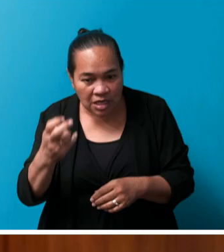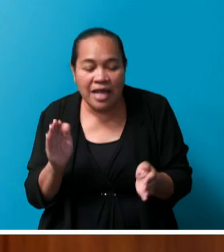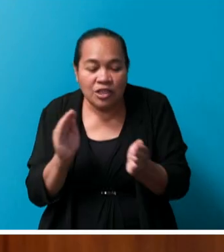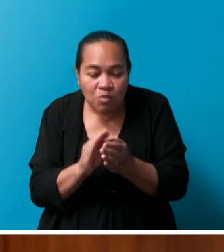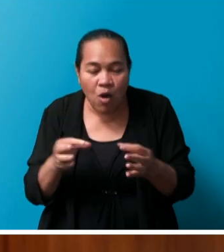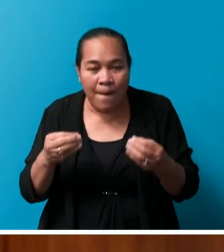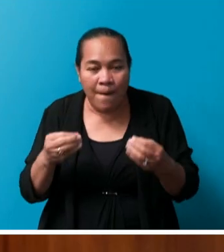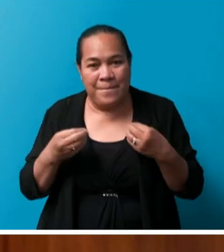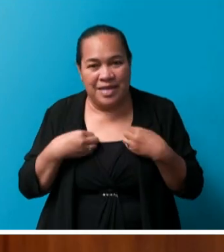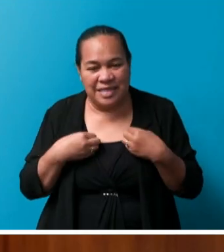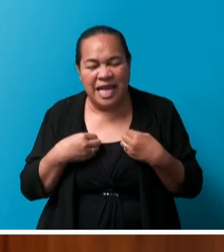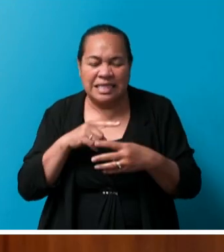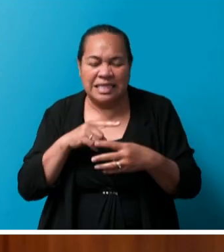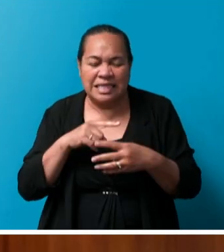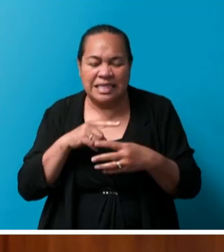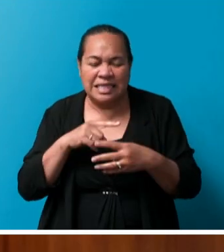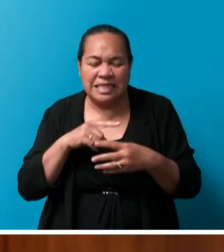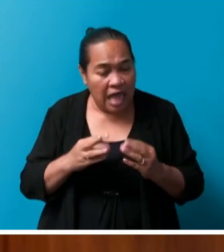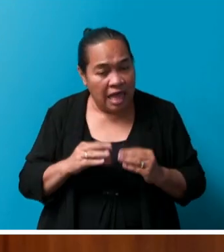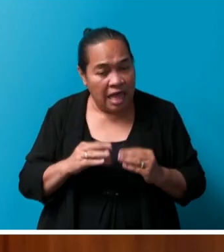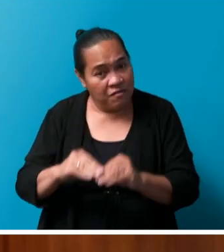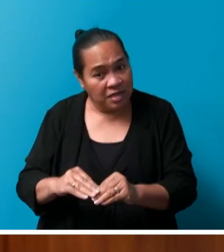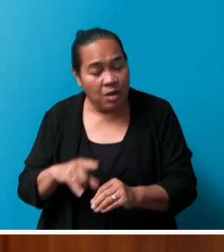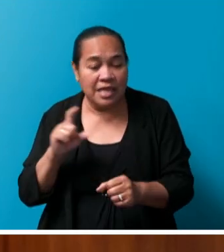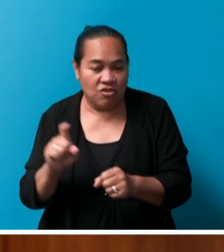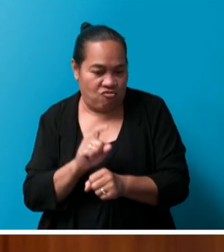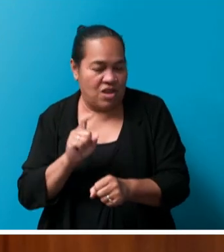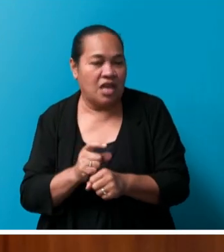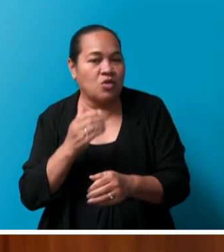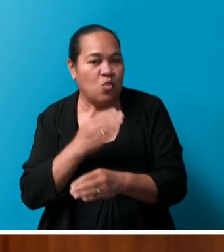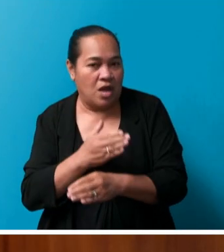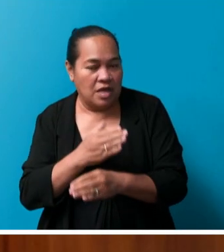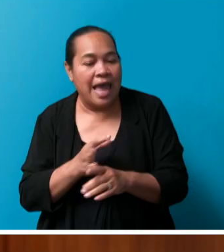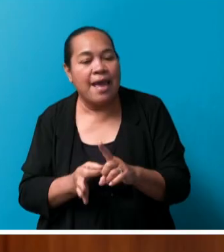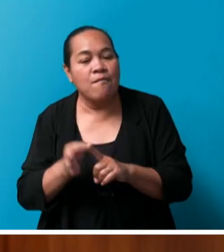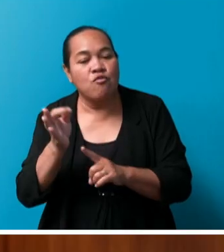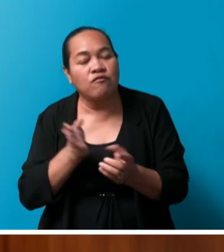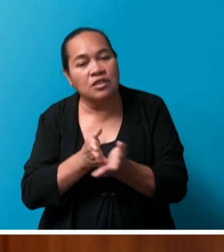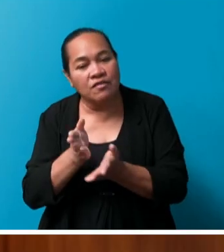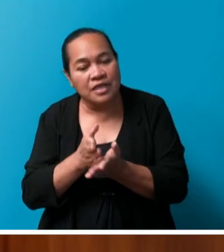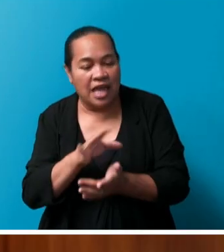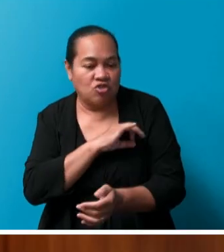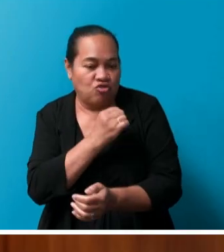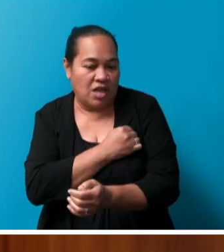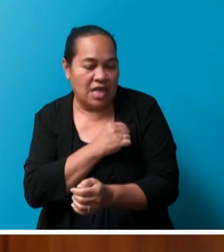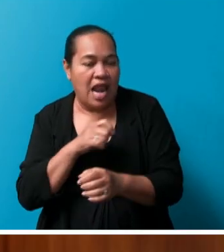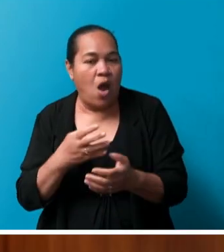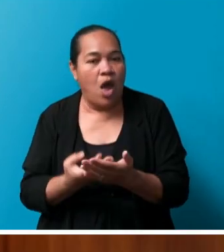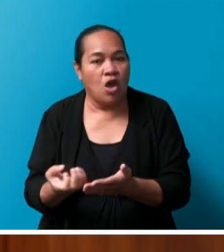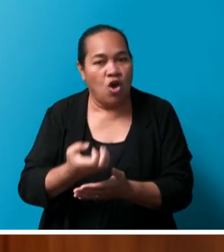business. These are the investments that create jobs, improve services, and strengthen our economy.